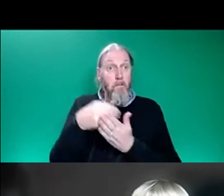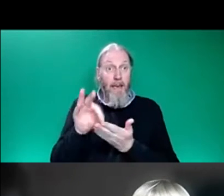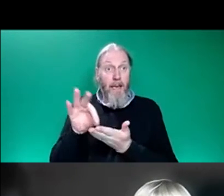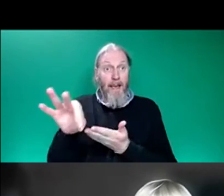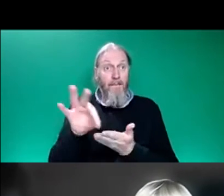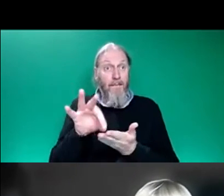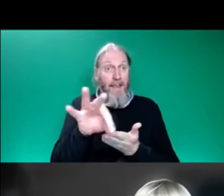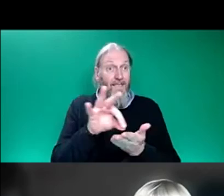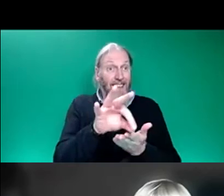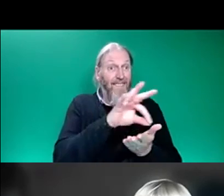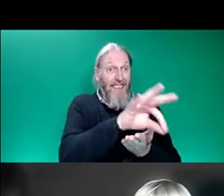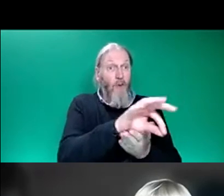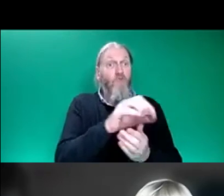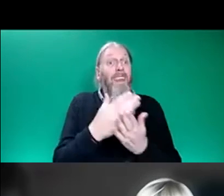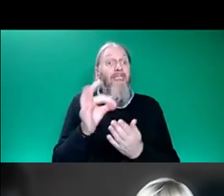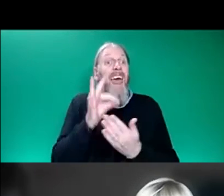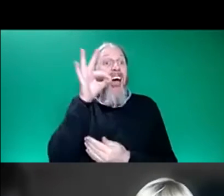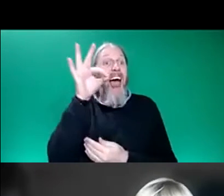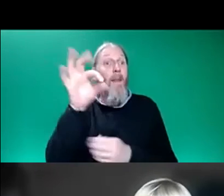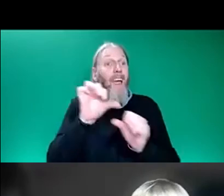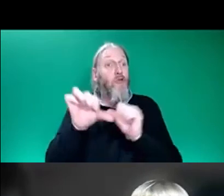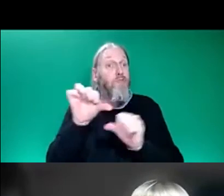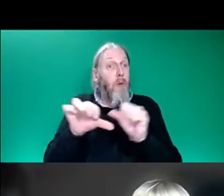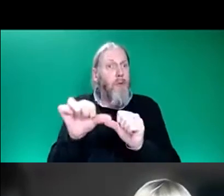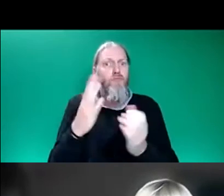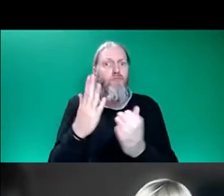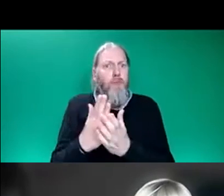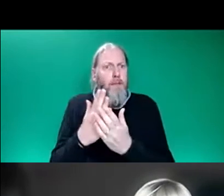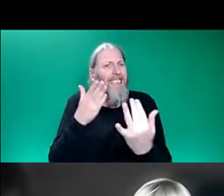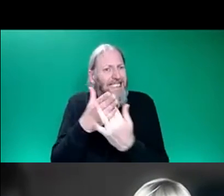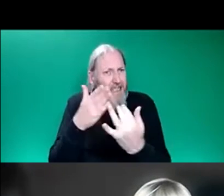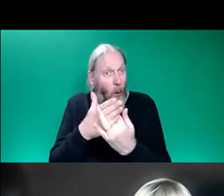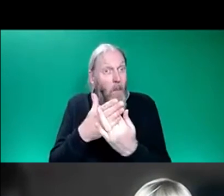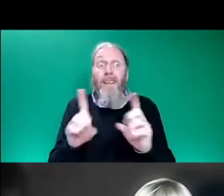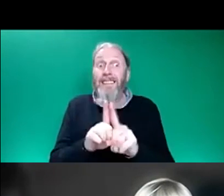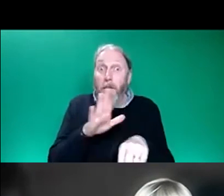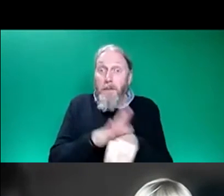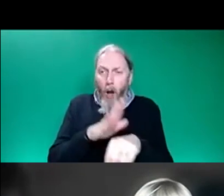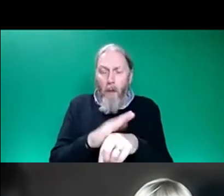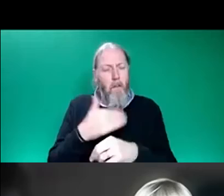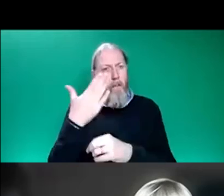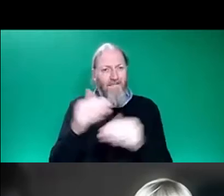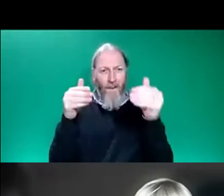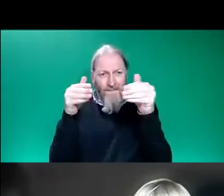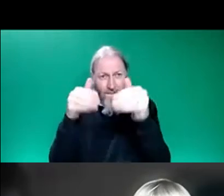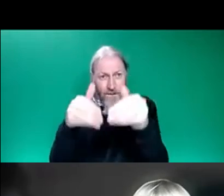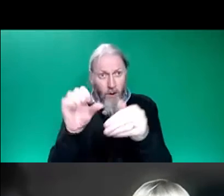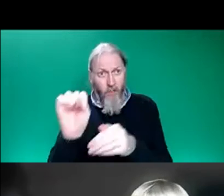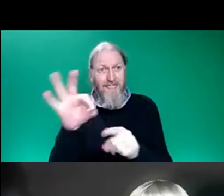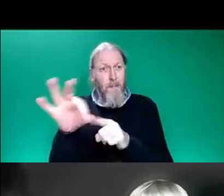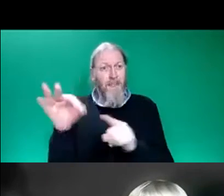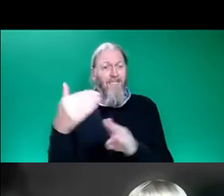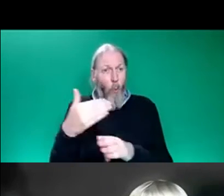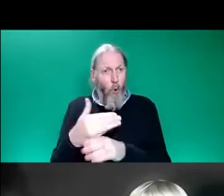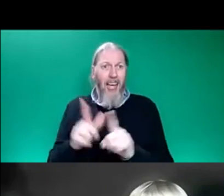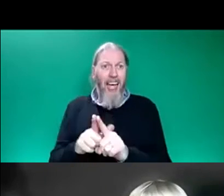that was both accessible but also at the same time about targeting work that felt really important that was happening, and also rewarding that was really important.